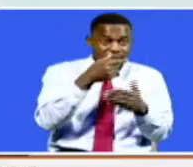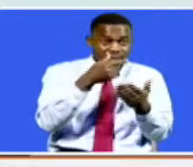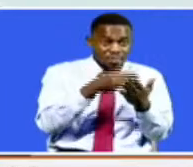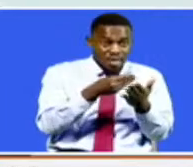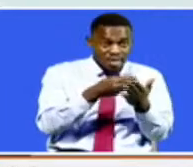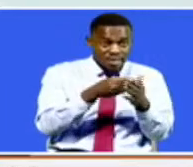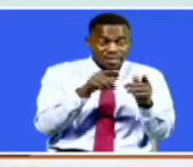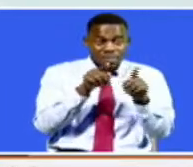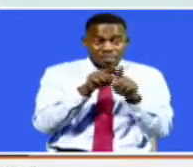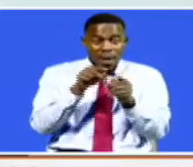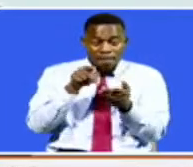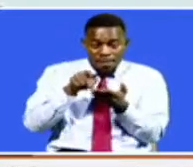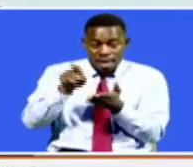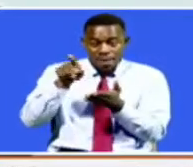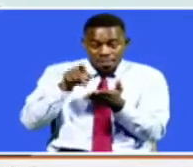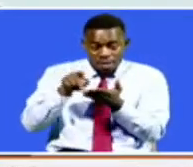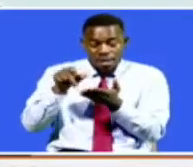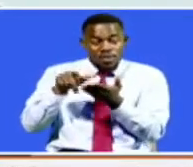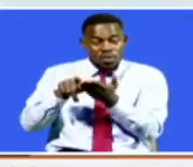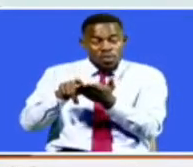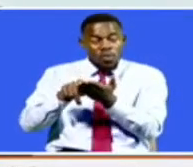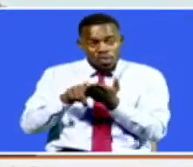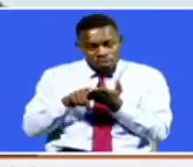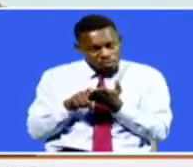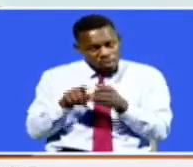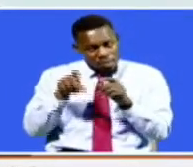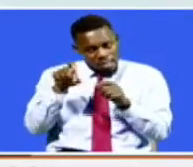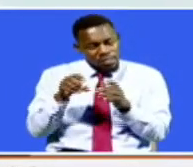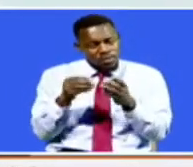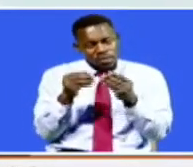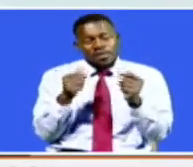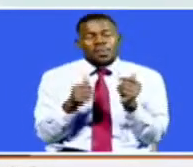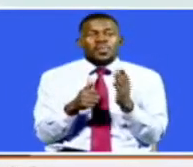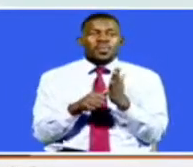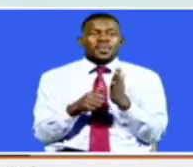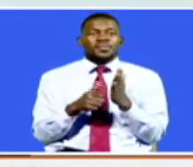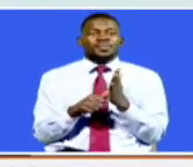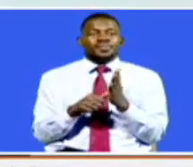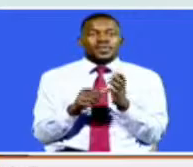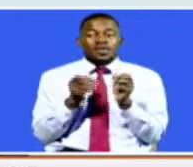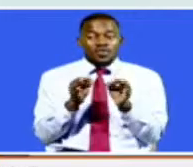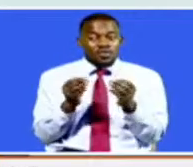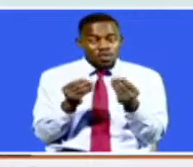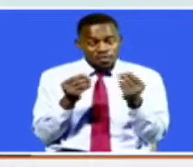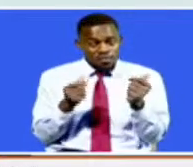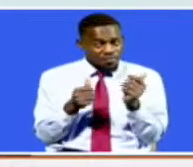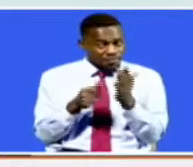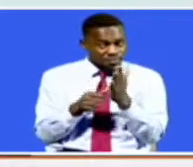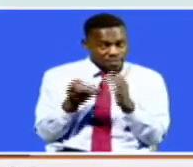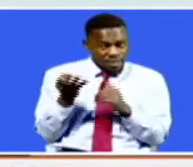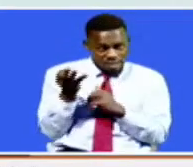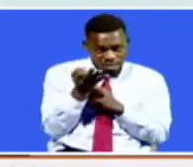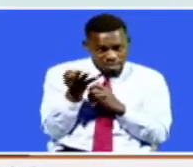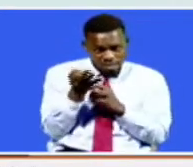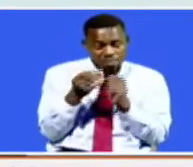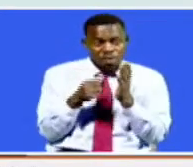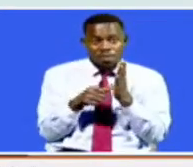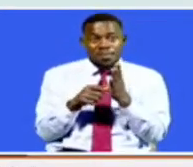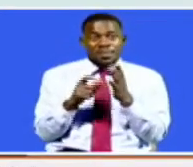back macroeconomic stability. And those are actually the things that will encourage foreign direct investments to